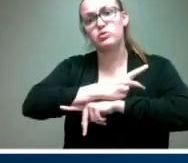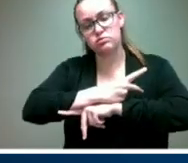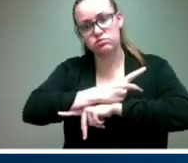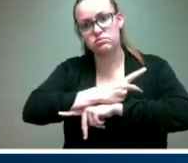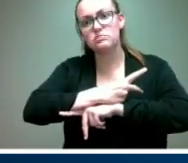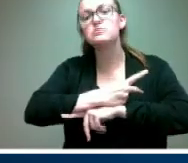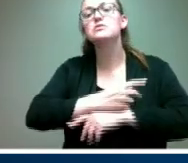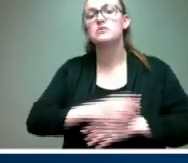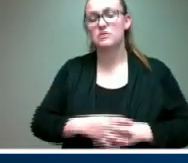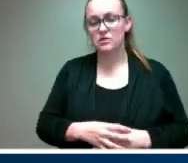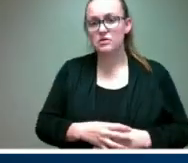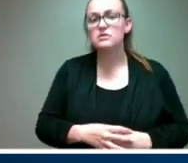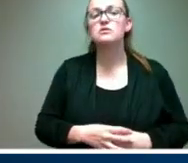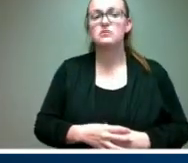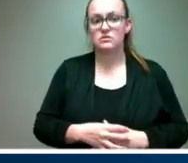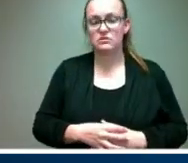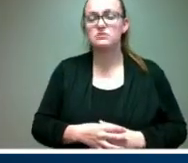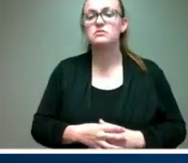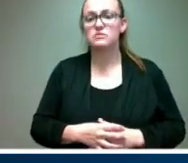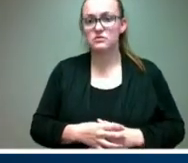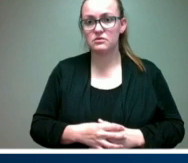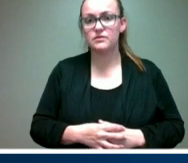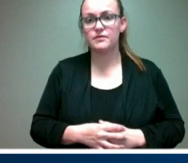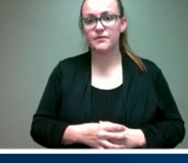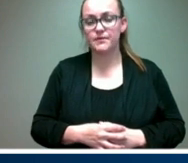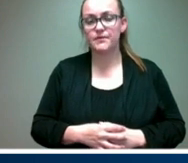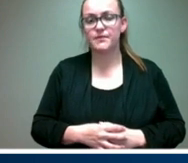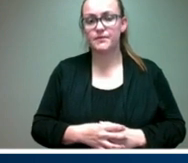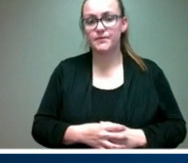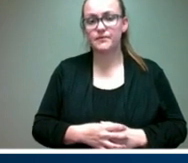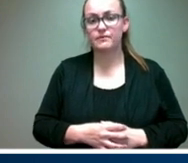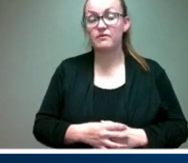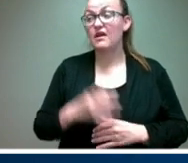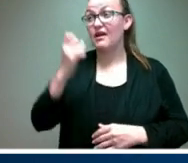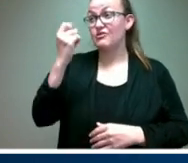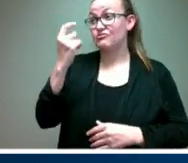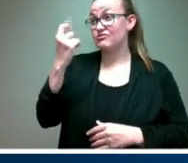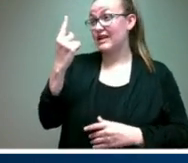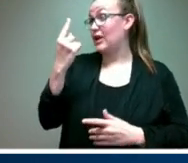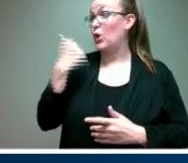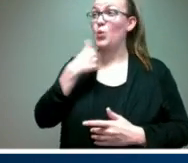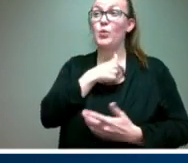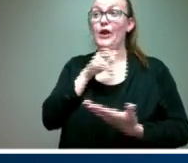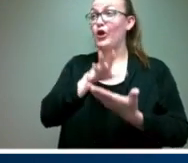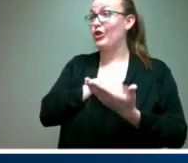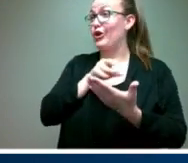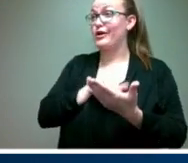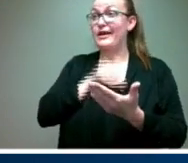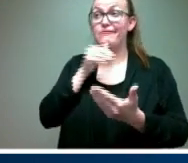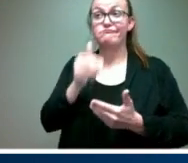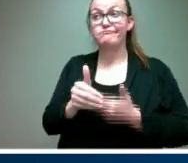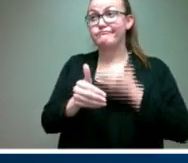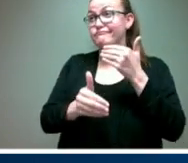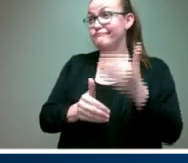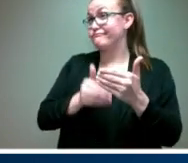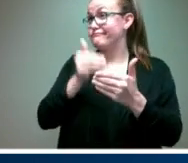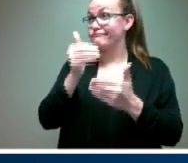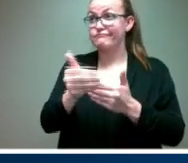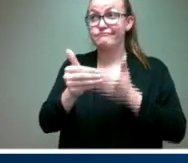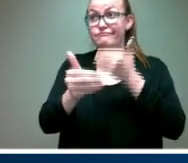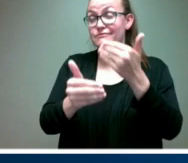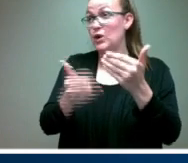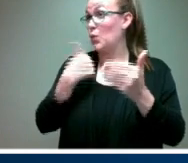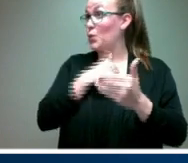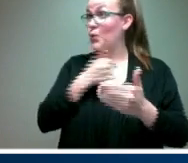response in this crisis. Mm-hmm. So we're learning these lessons as we go, I think. I think none of us would say we have a perfect